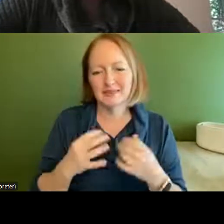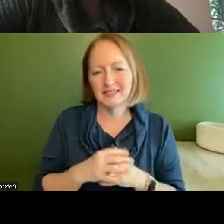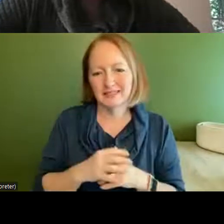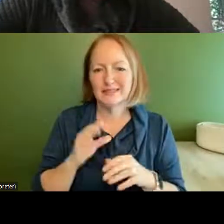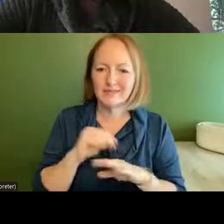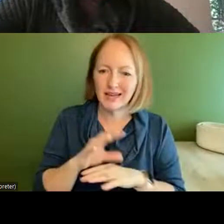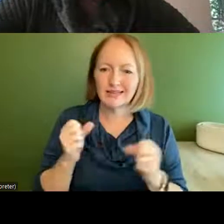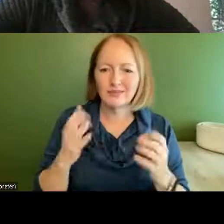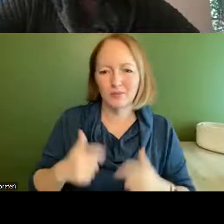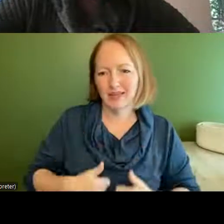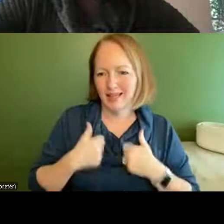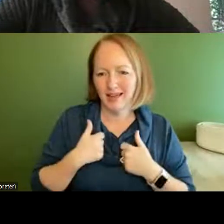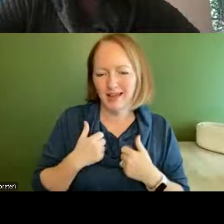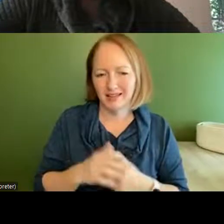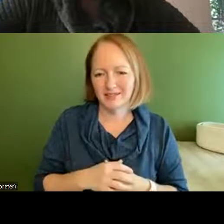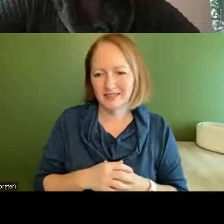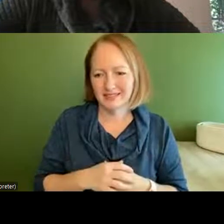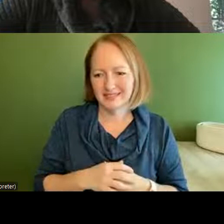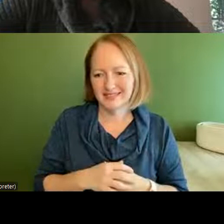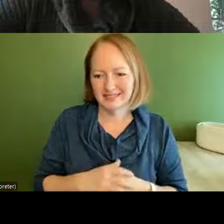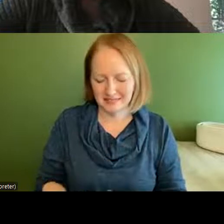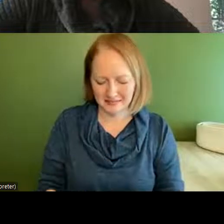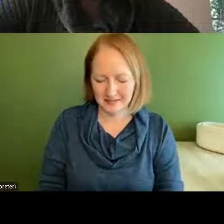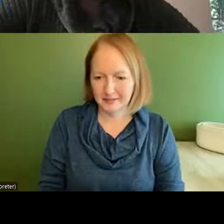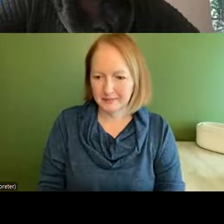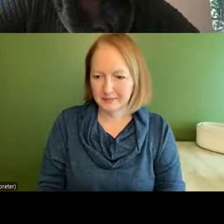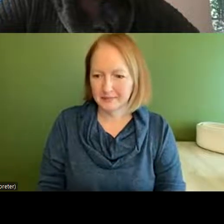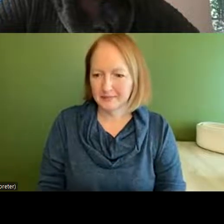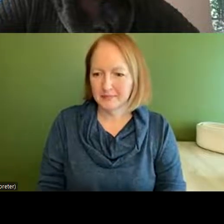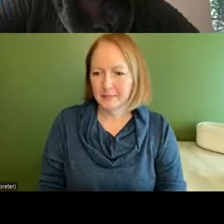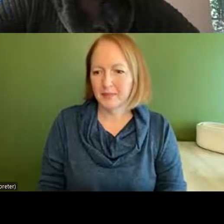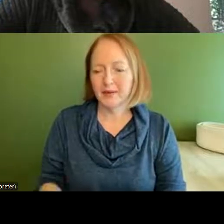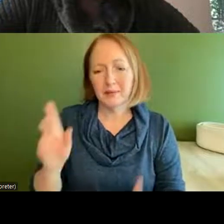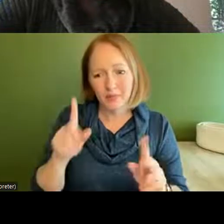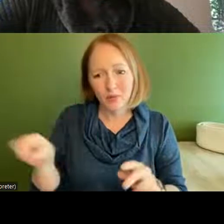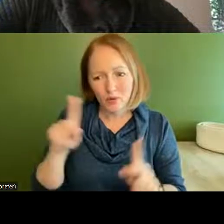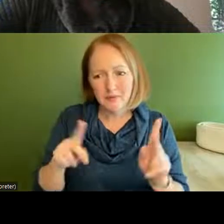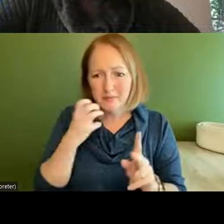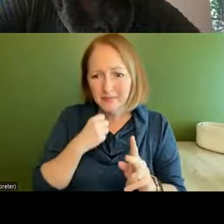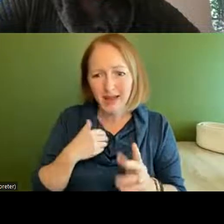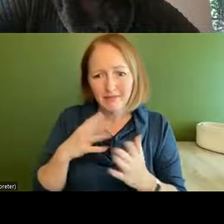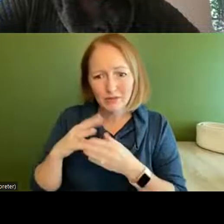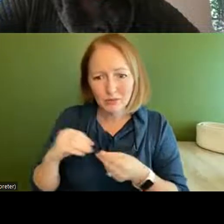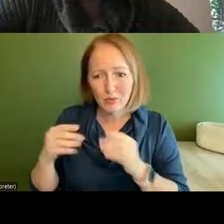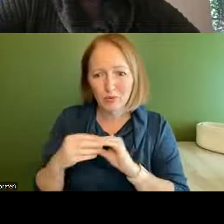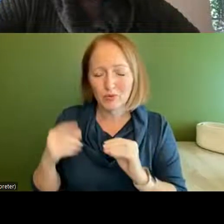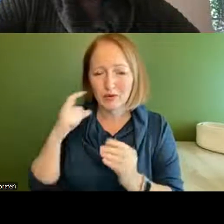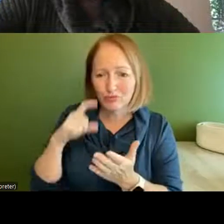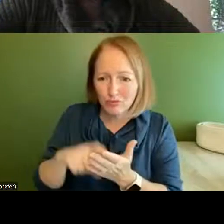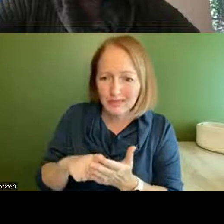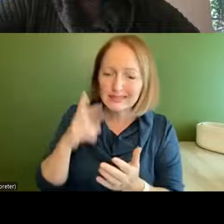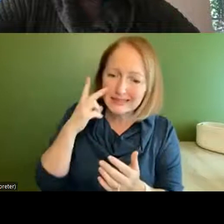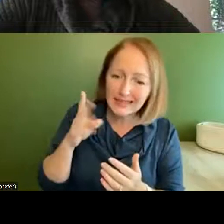lives. And these are lives, our clients these are people that have a story. And you have to like recognize that